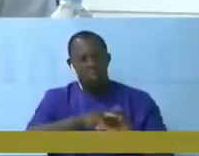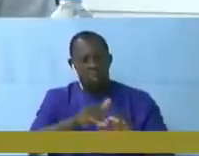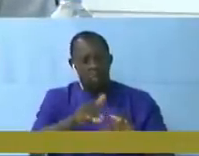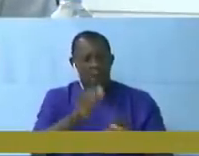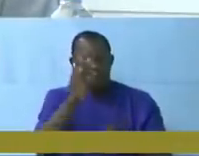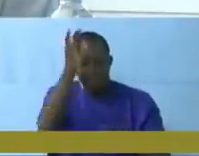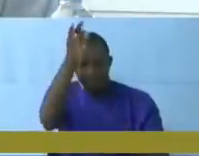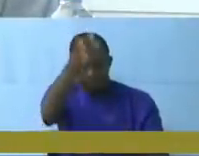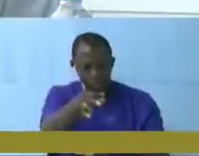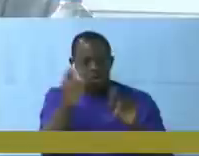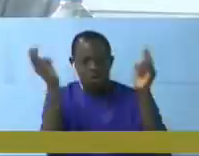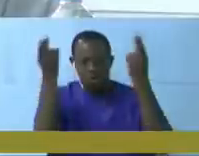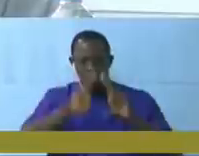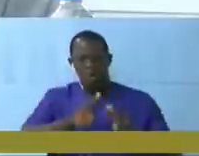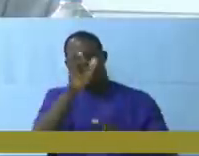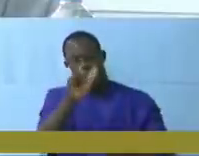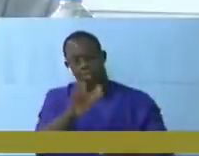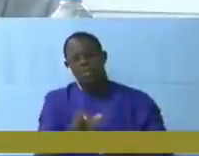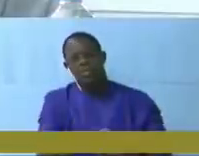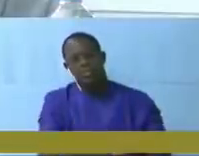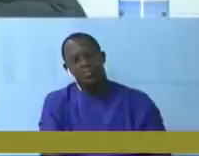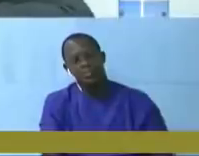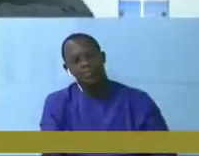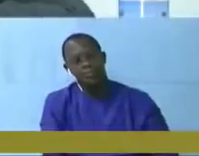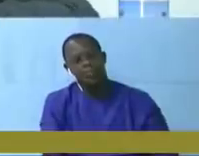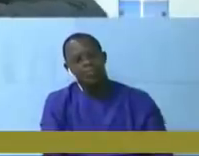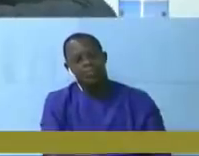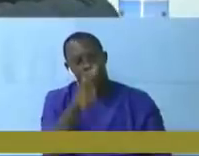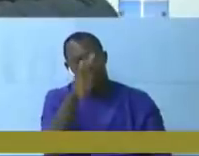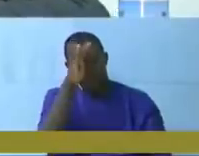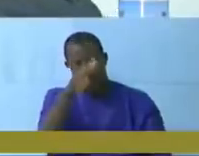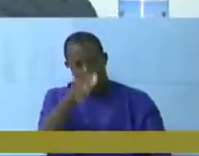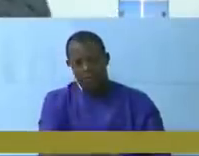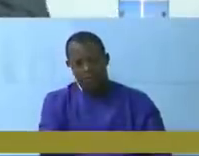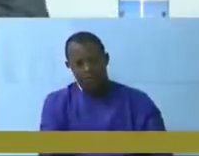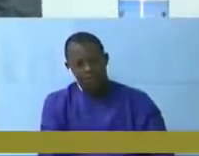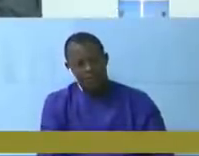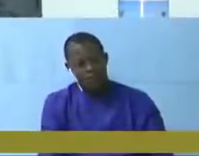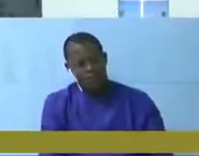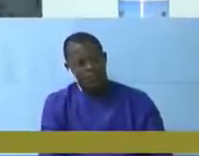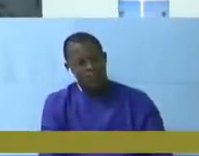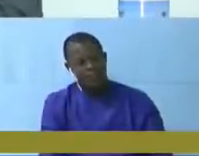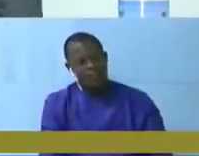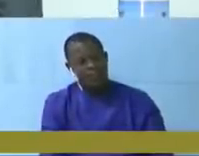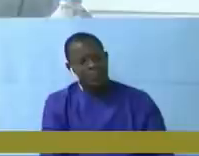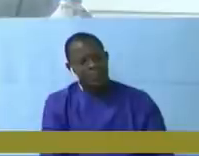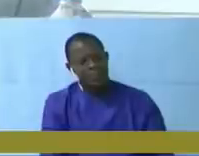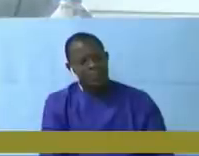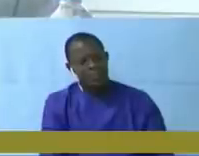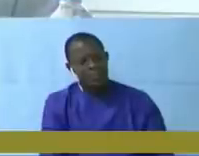I would say future. Thank you. Yeah, then in